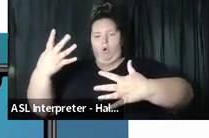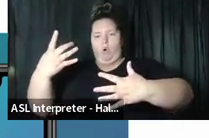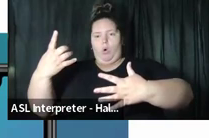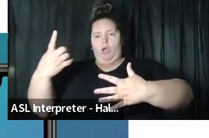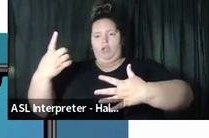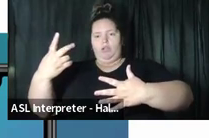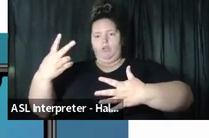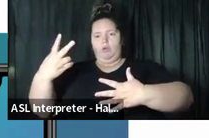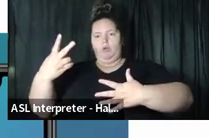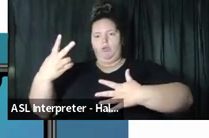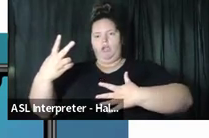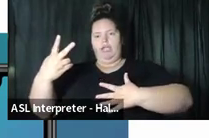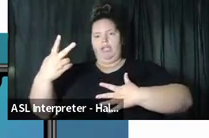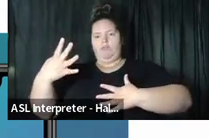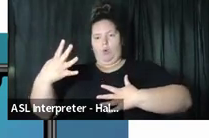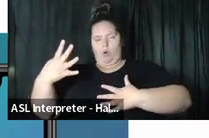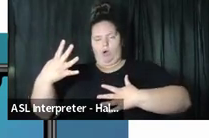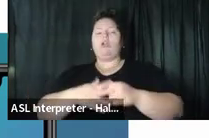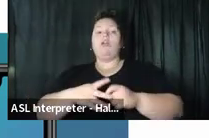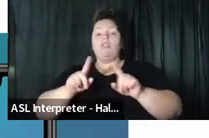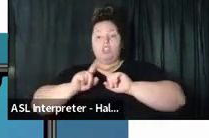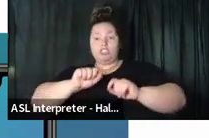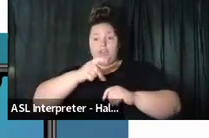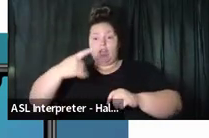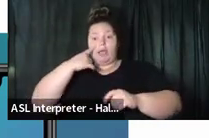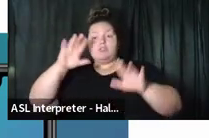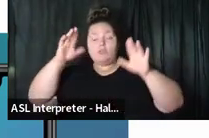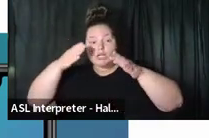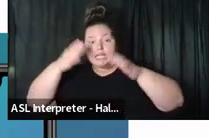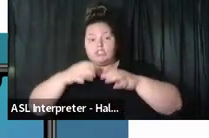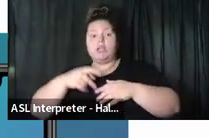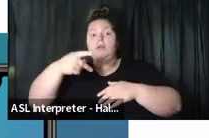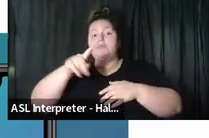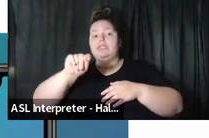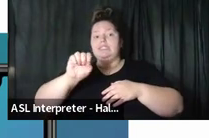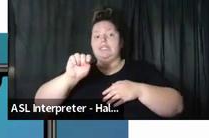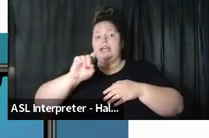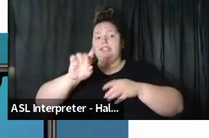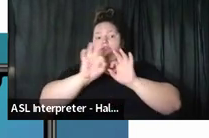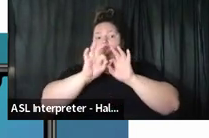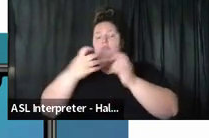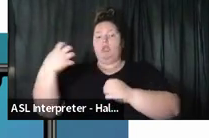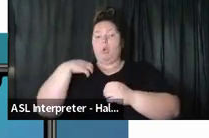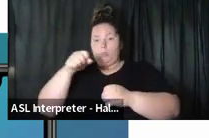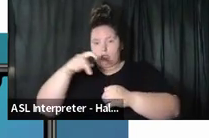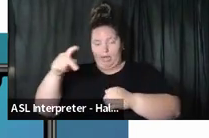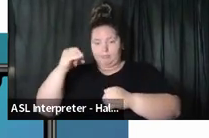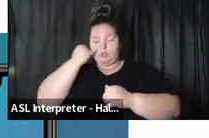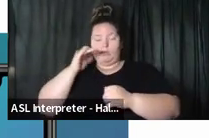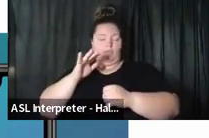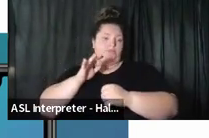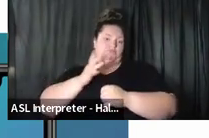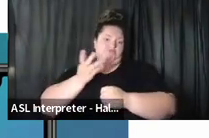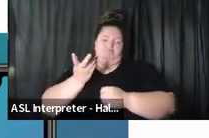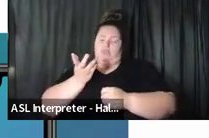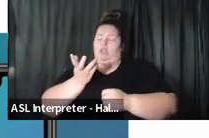with focus and attention. The PTSD Family Coach app. So if you are finding yourself having a hard time, like